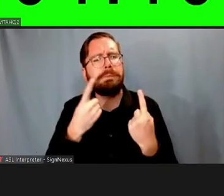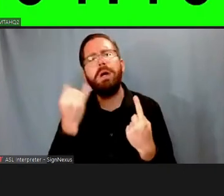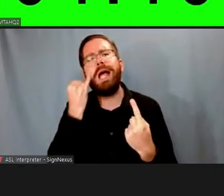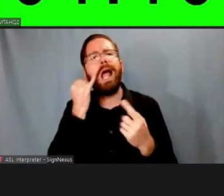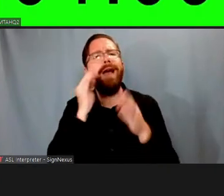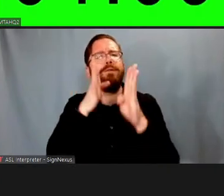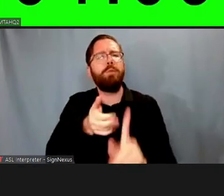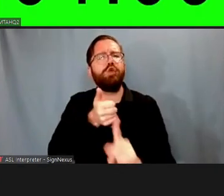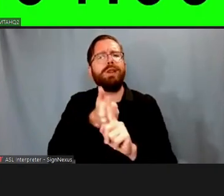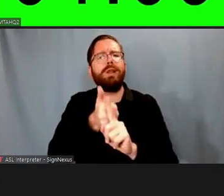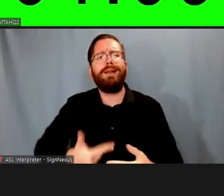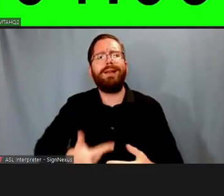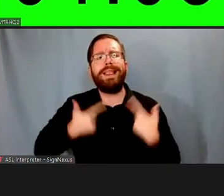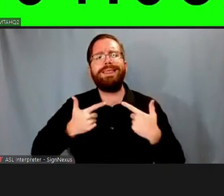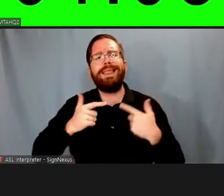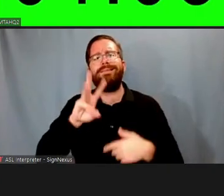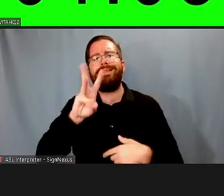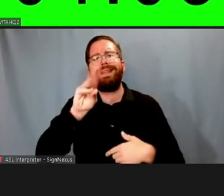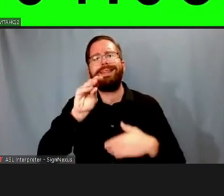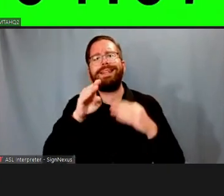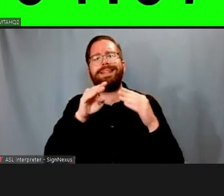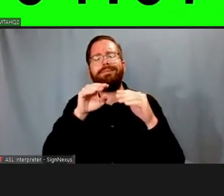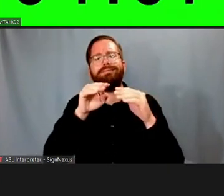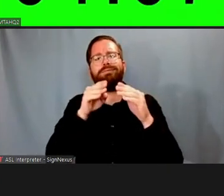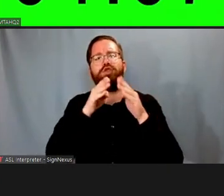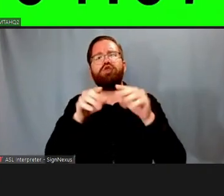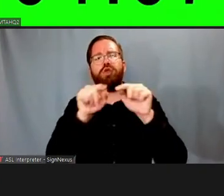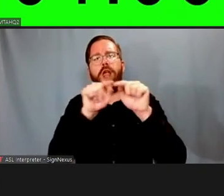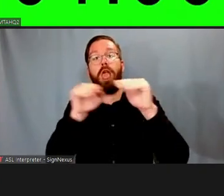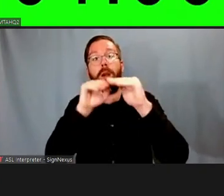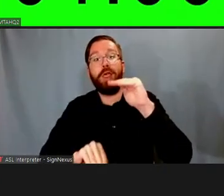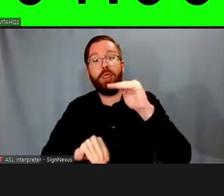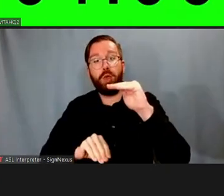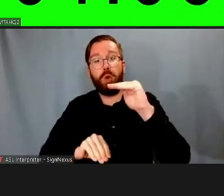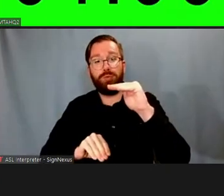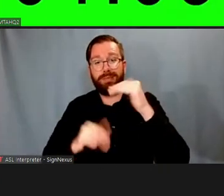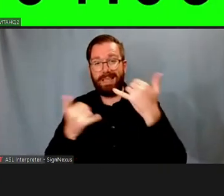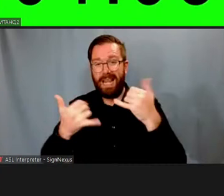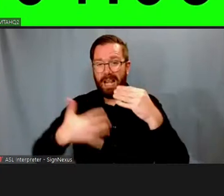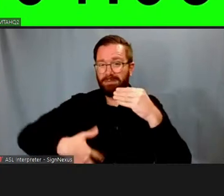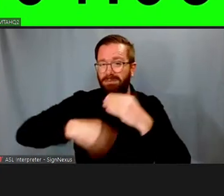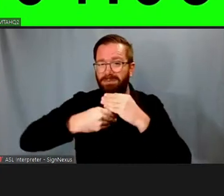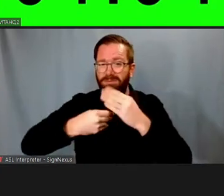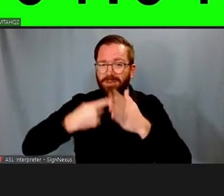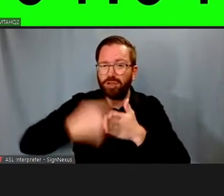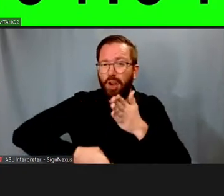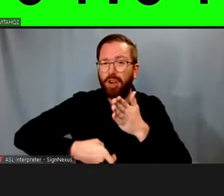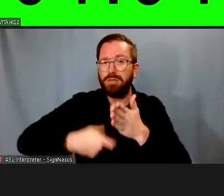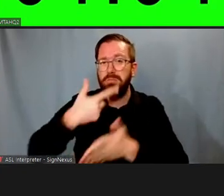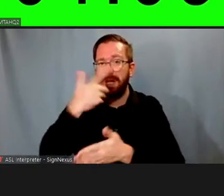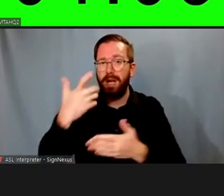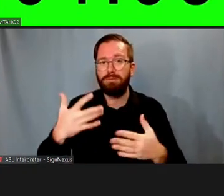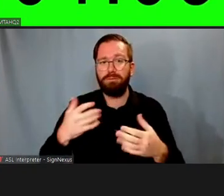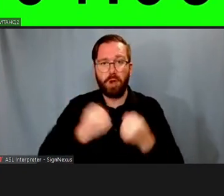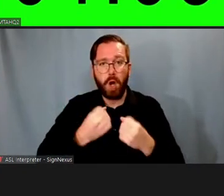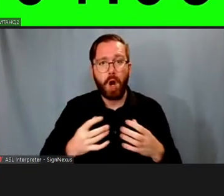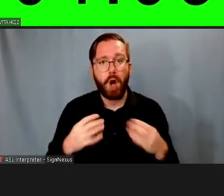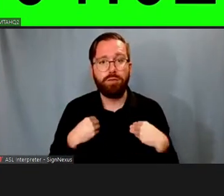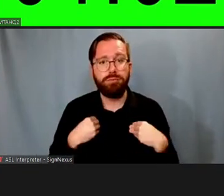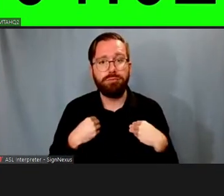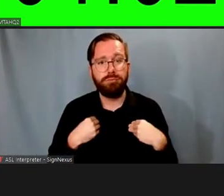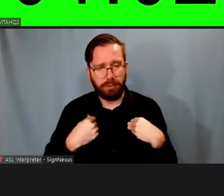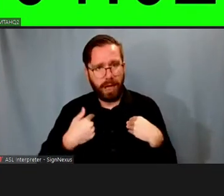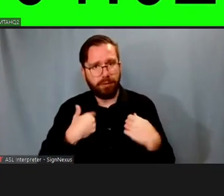street now has an additional charge just because they already own a car i mean i own a car i pay for parking so